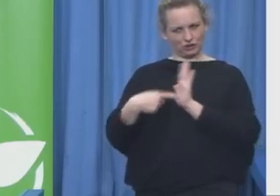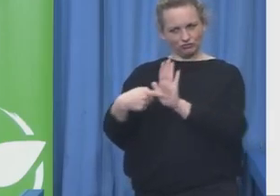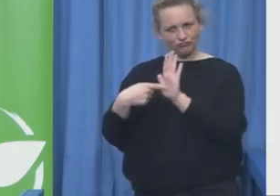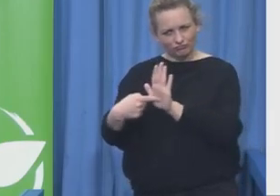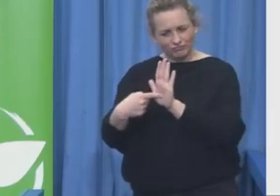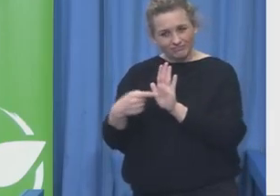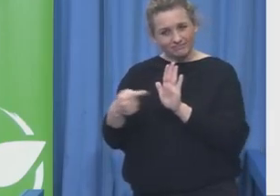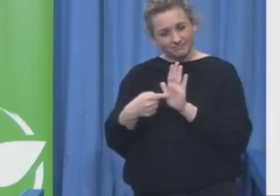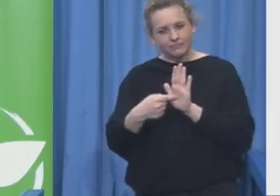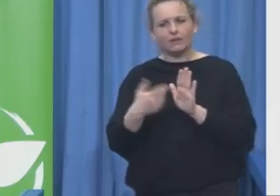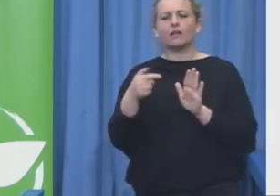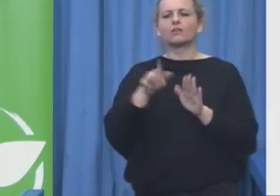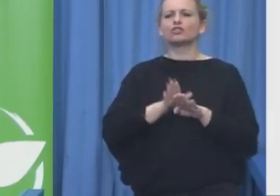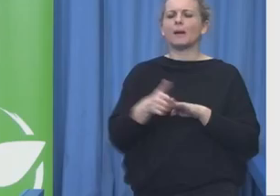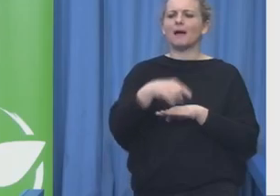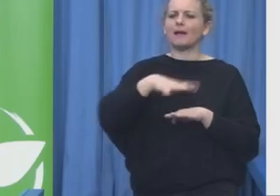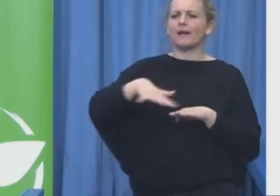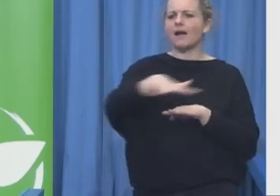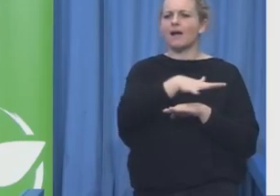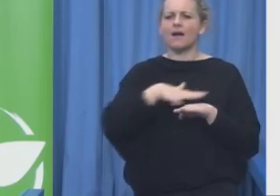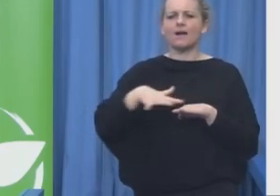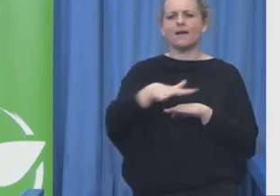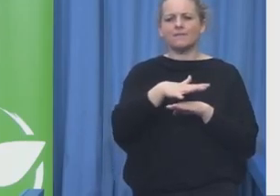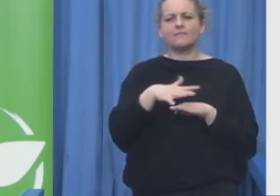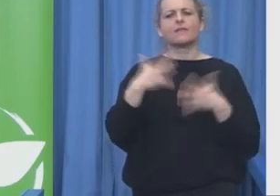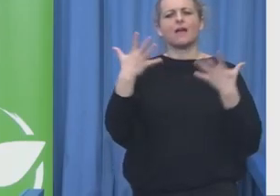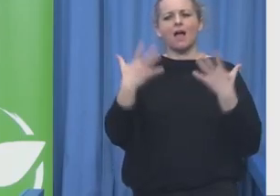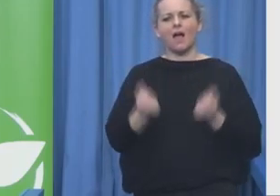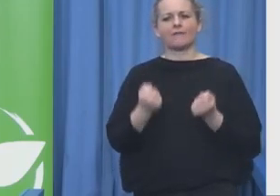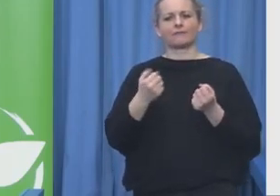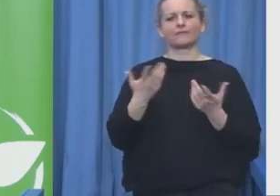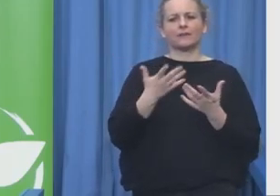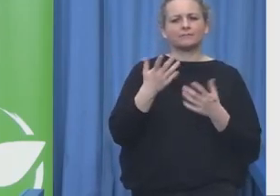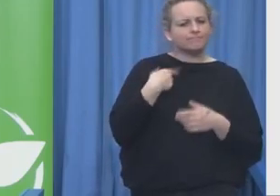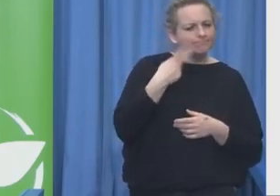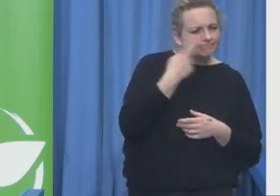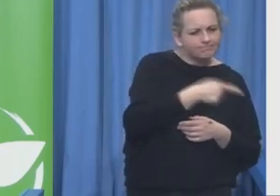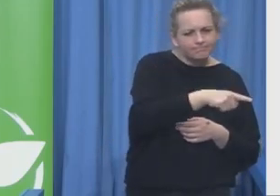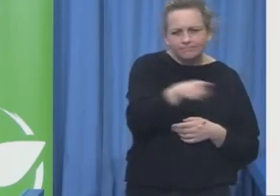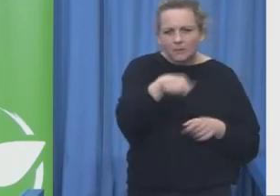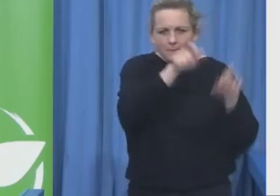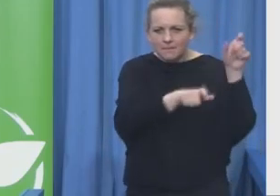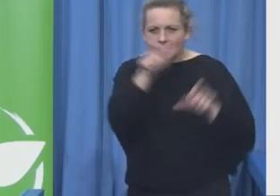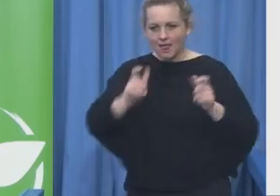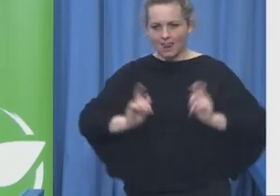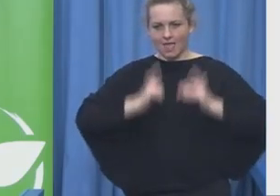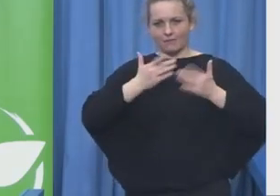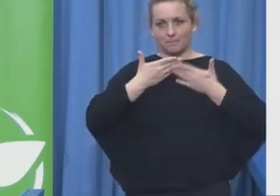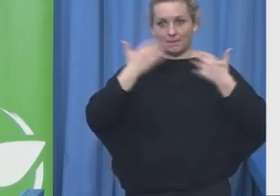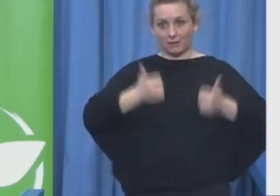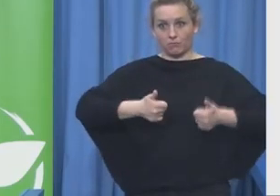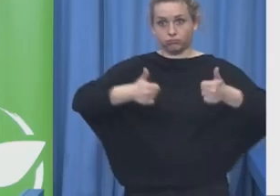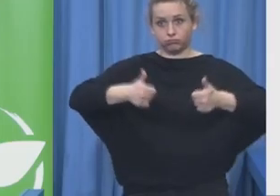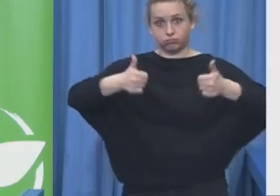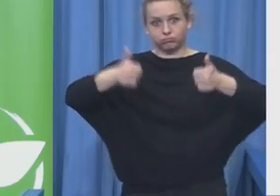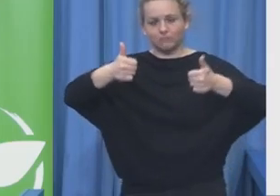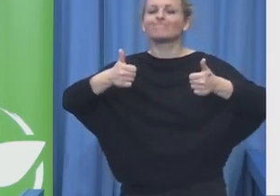it and trained over 360 poor people with disabilities, and that was one of the criteria for the